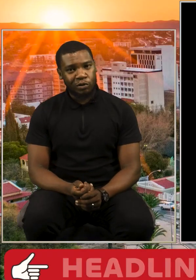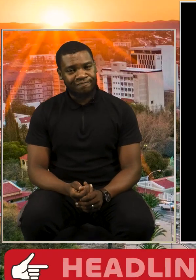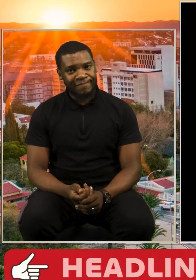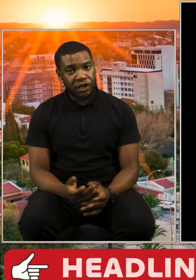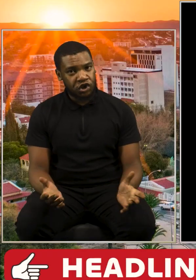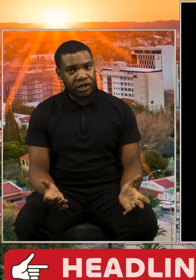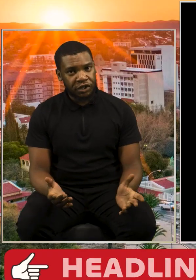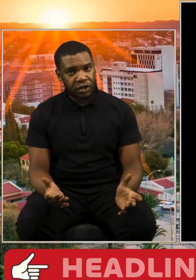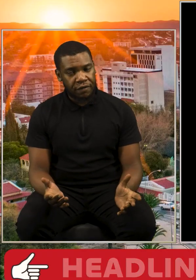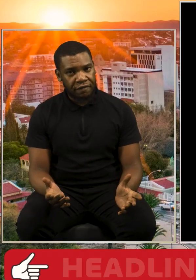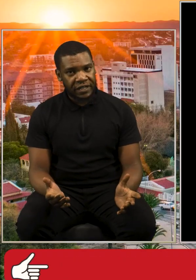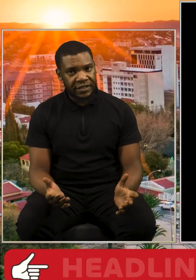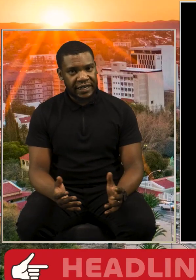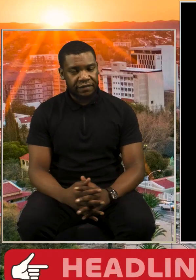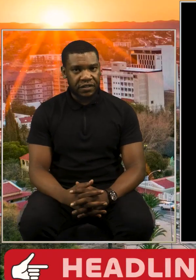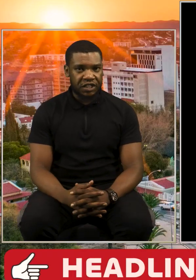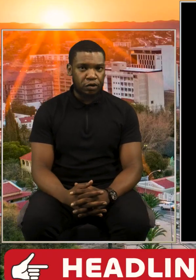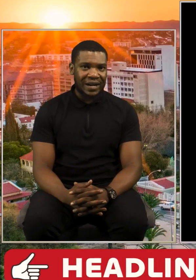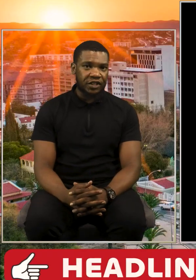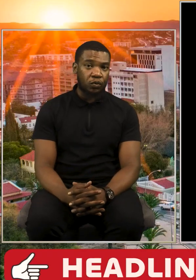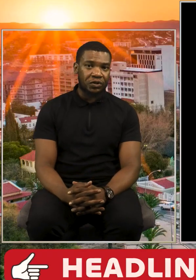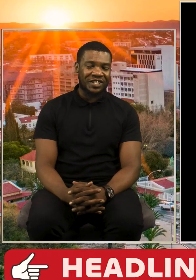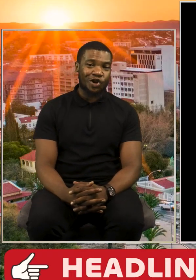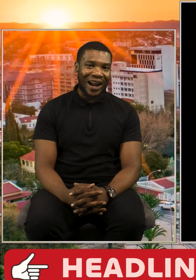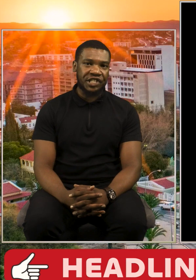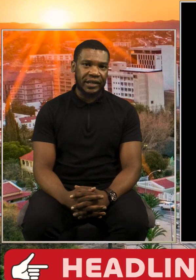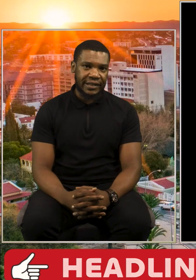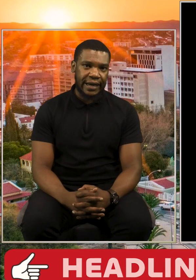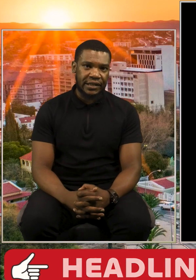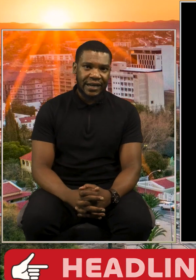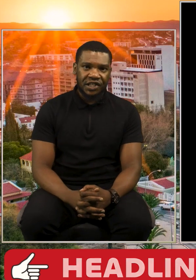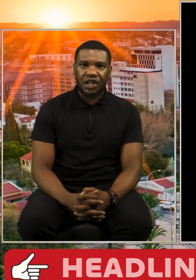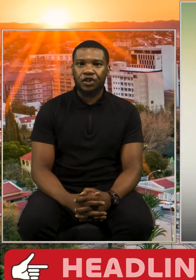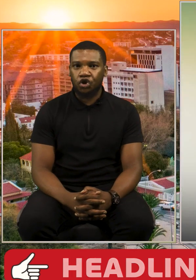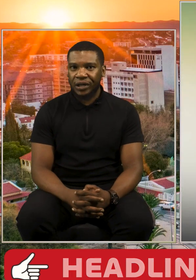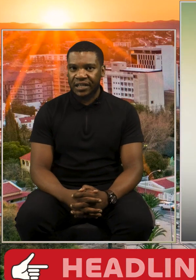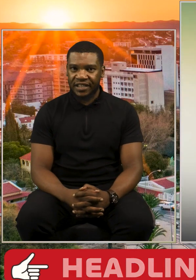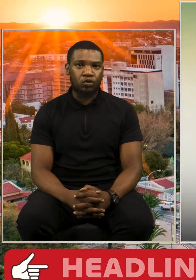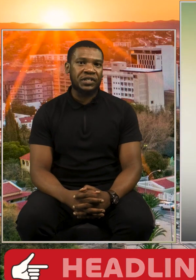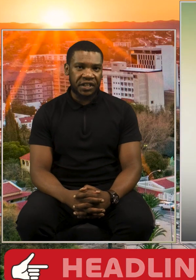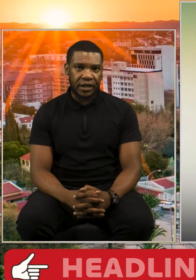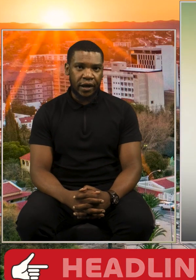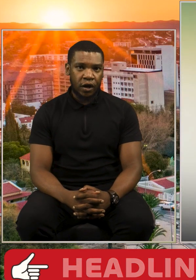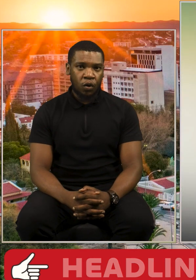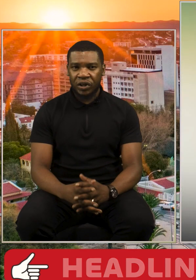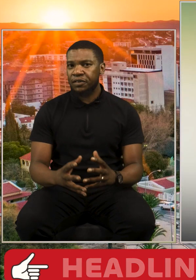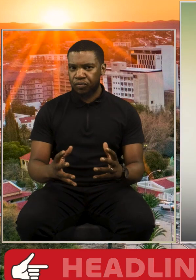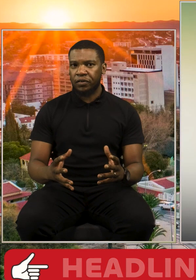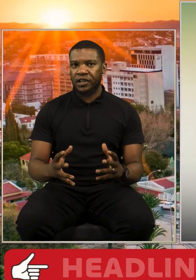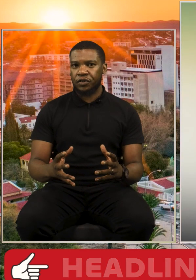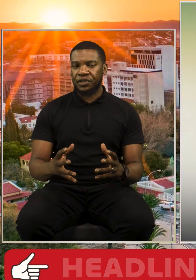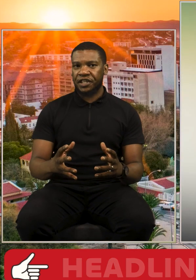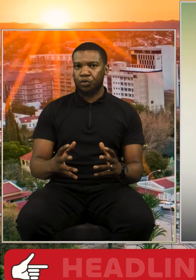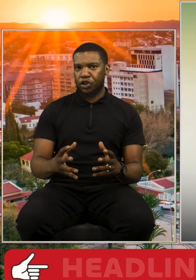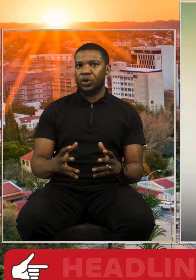right, so in a shocking turn of events that left the diplomatic world scratching its head, Judge Julia Sebutinde, once